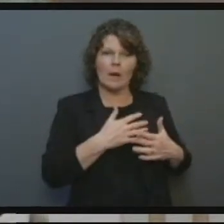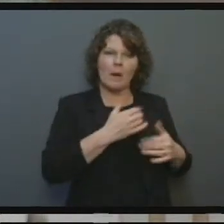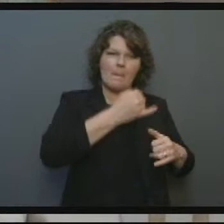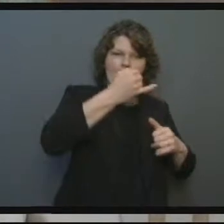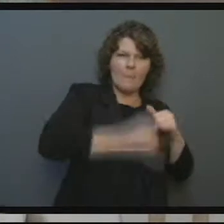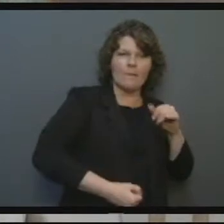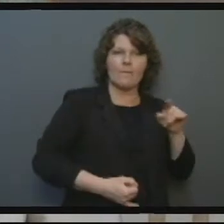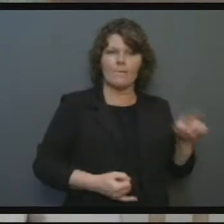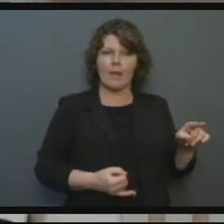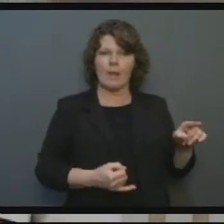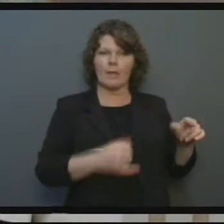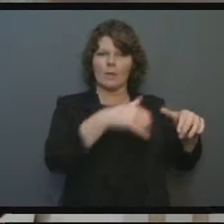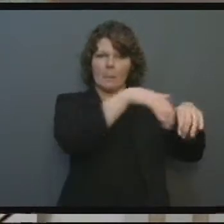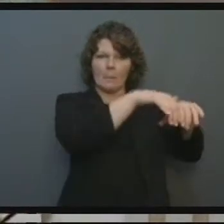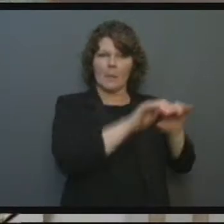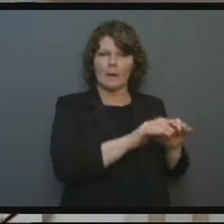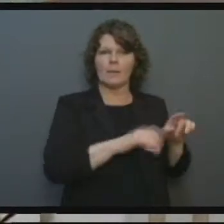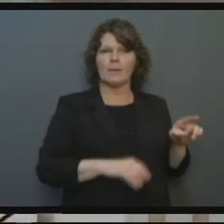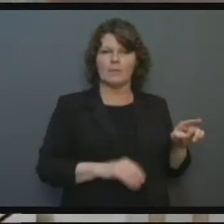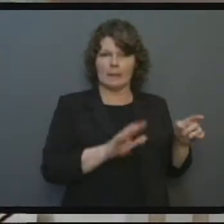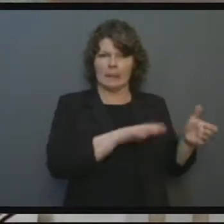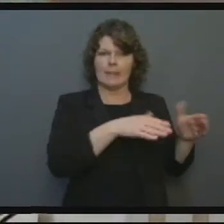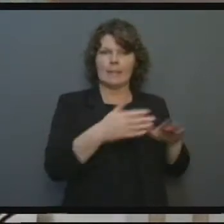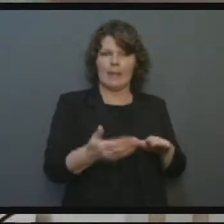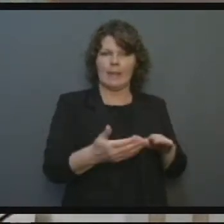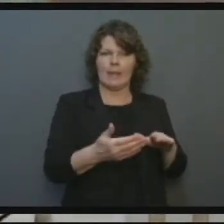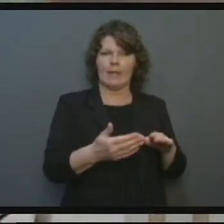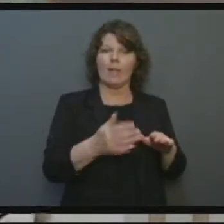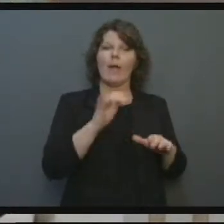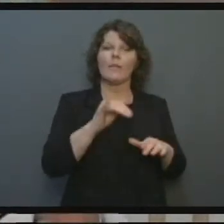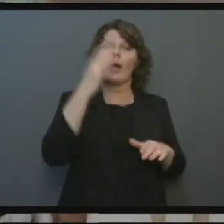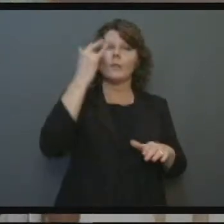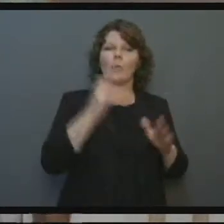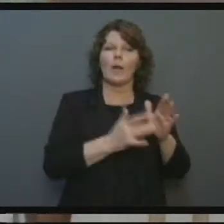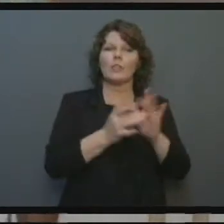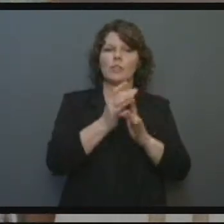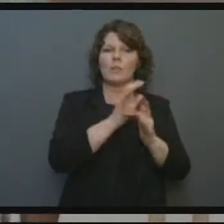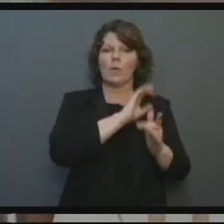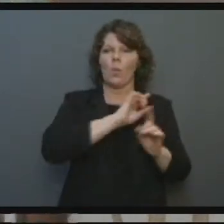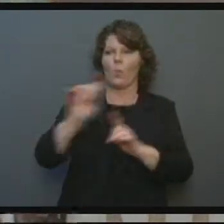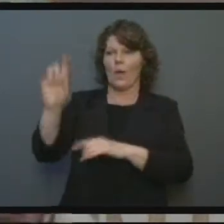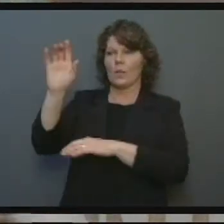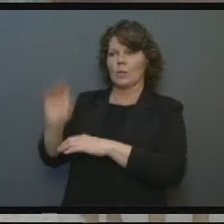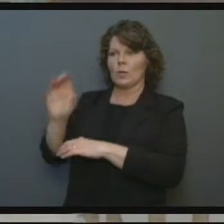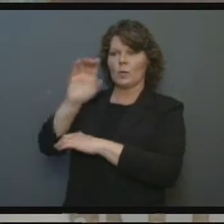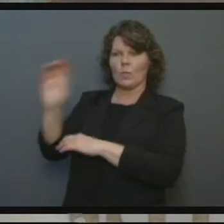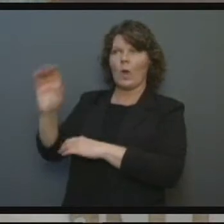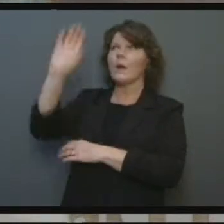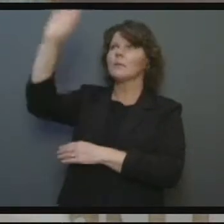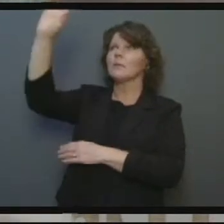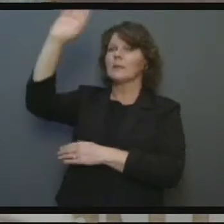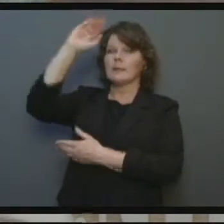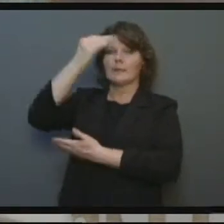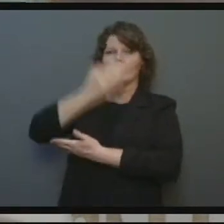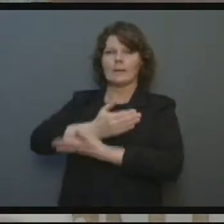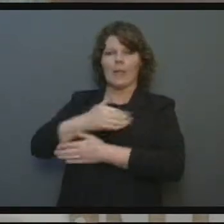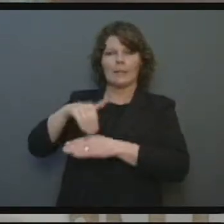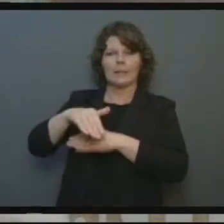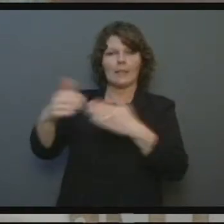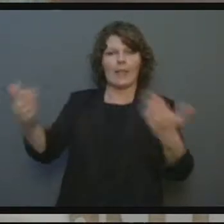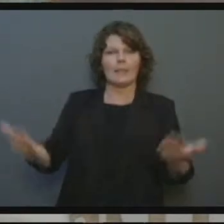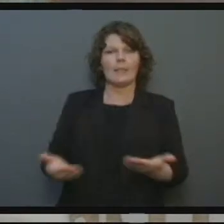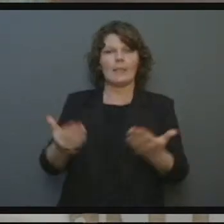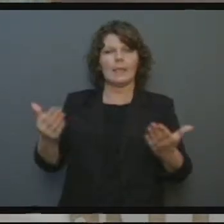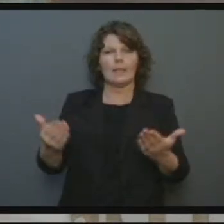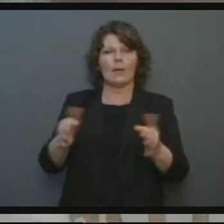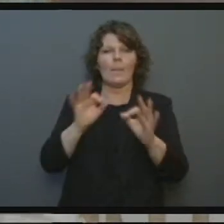tomb? Now, this is why Jesus went to the cross. Your heavenly Father sent his beloved Son, Jesus, as the perfect act